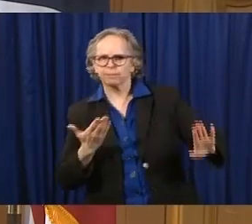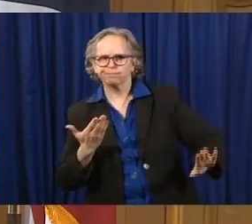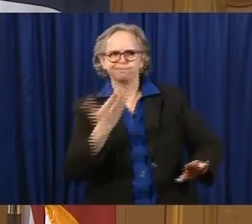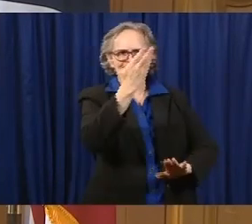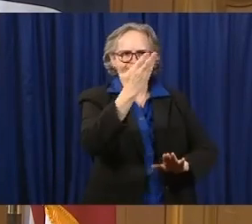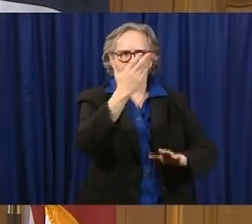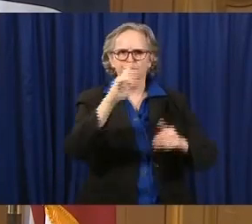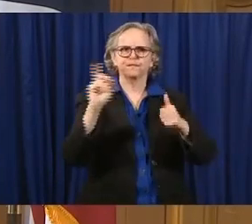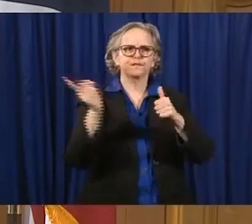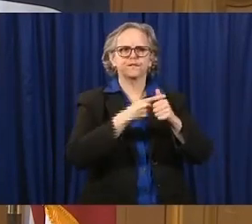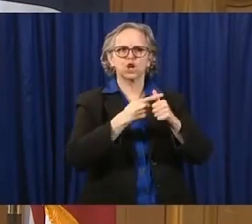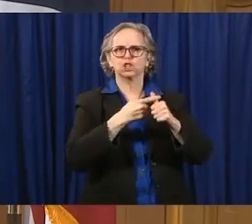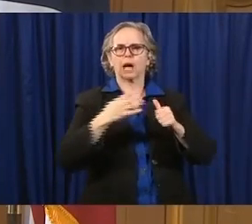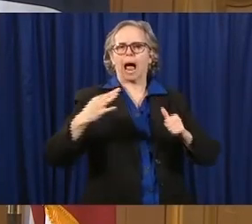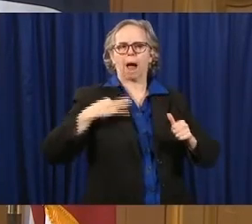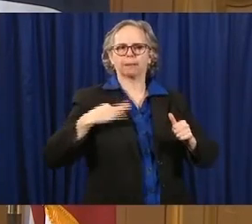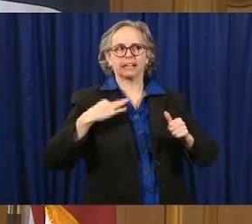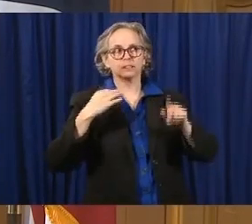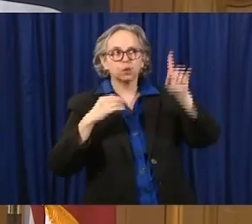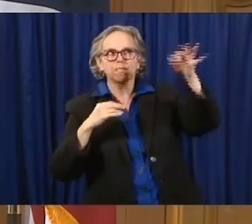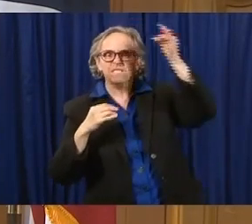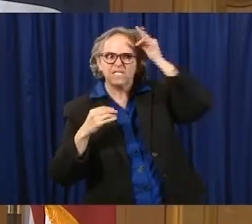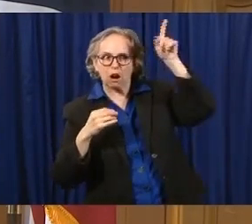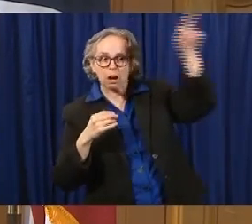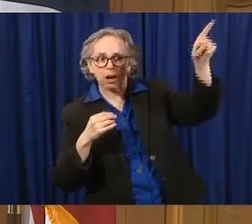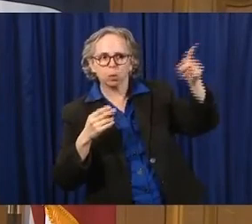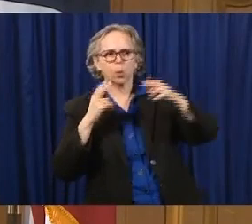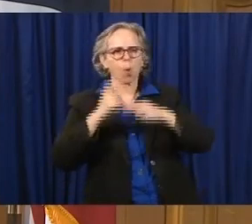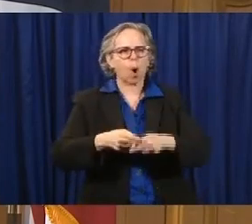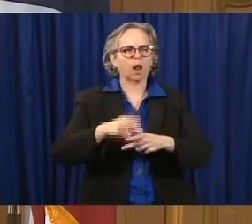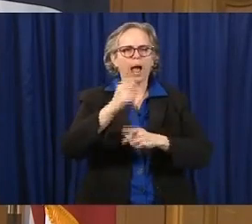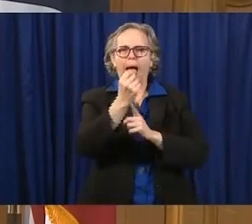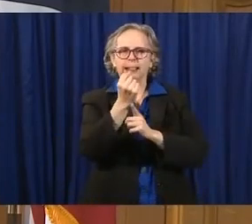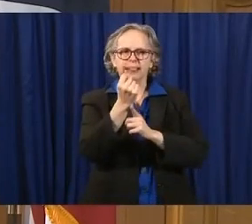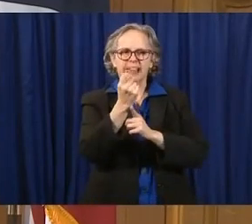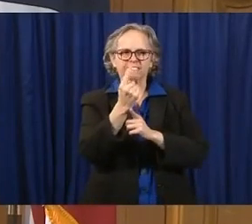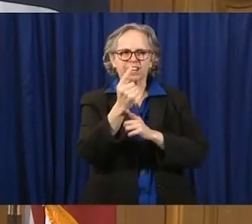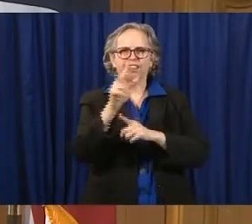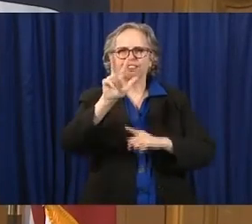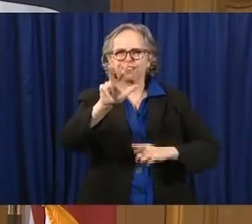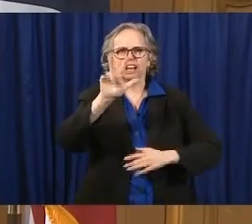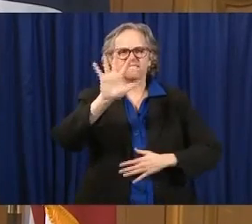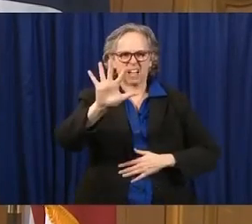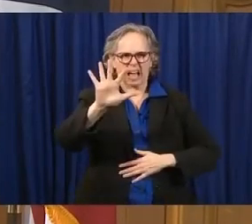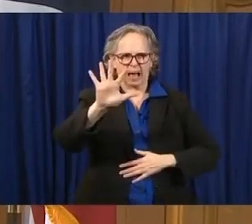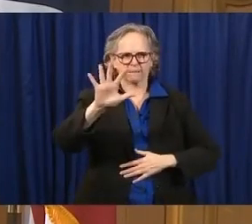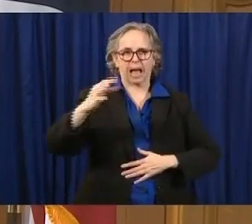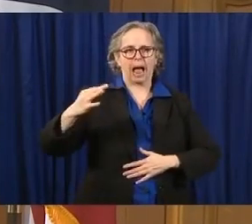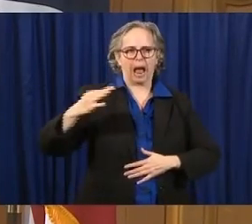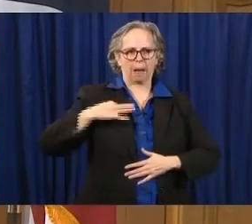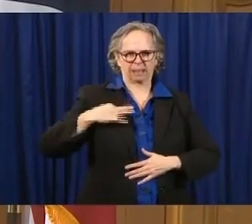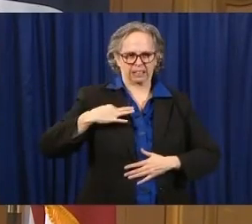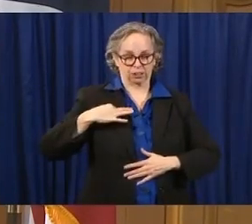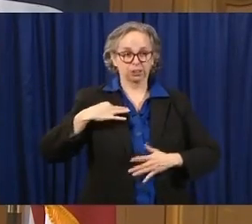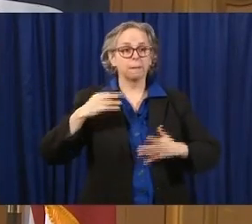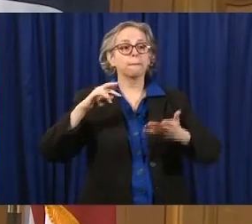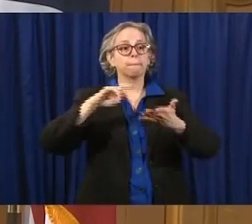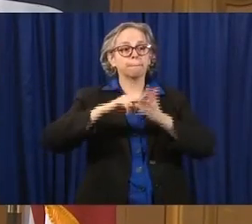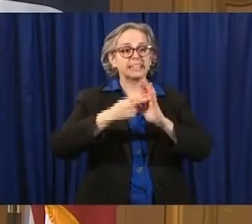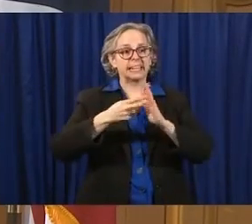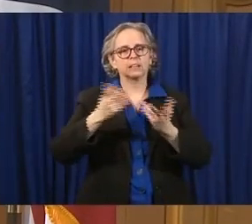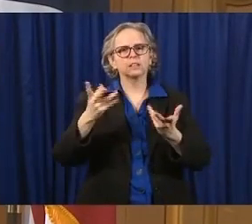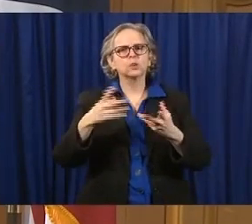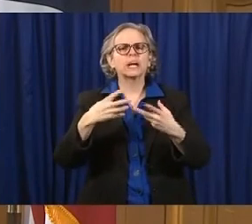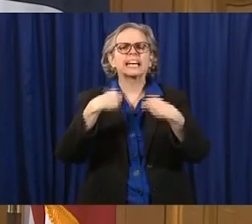which is known as 1135 or Appendix K application to provide needed flexibility to address this